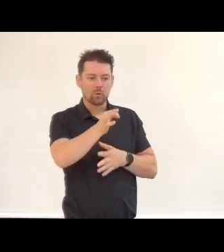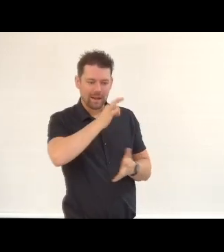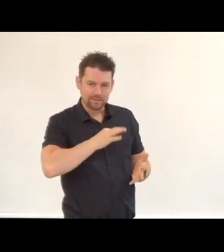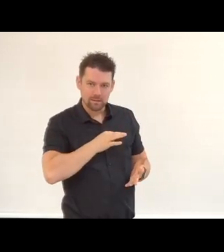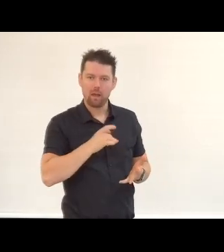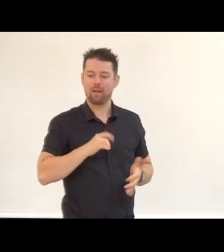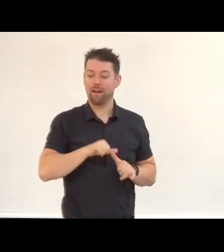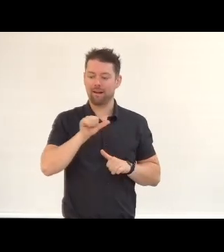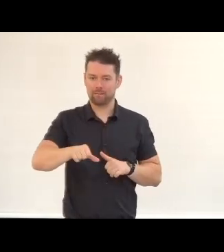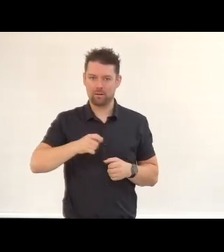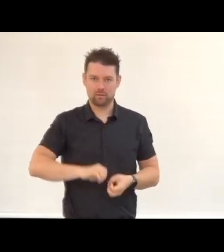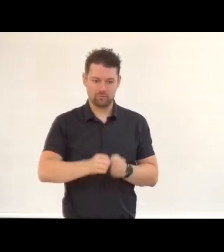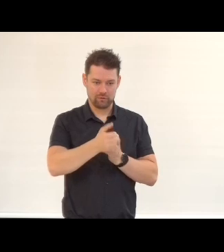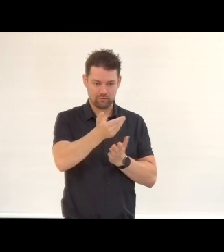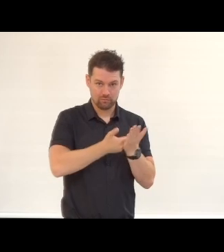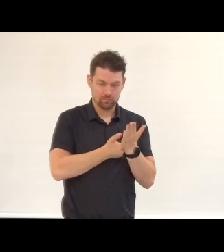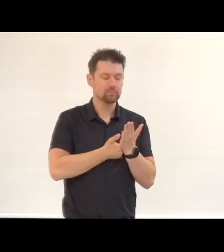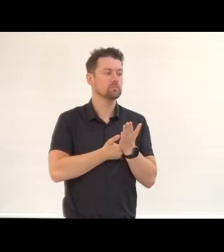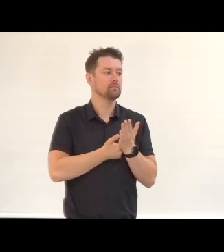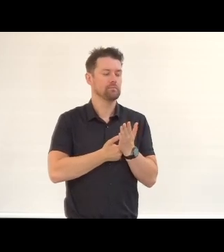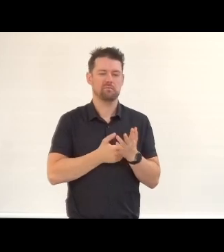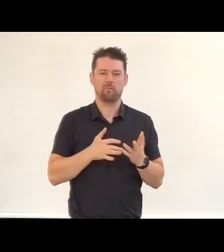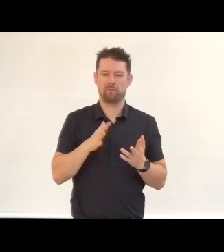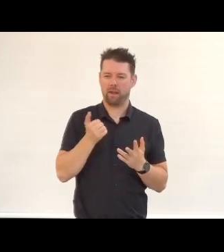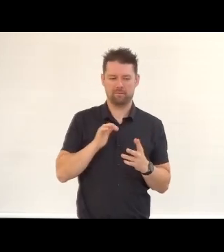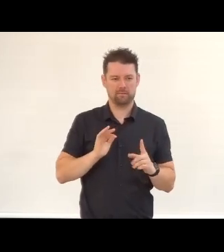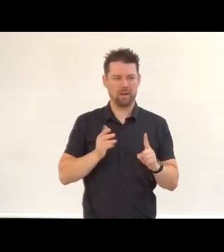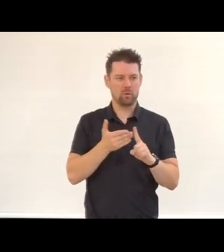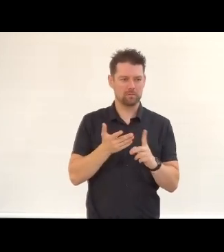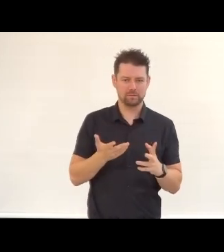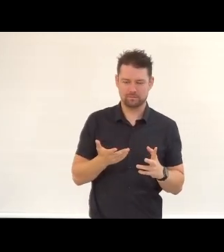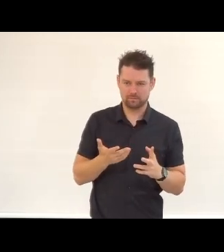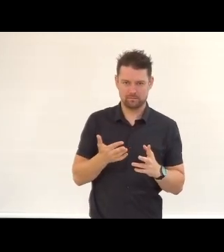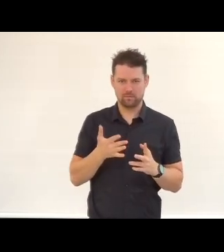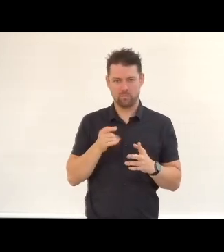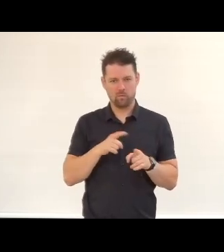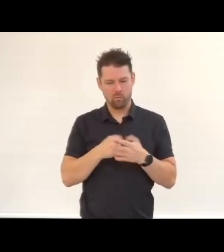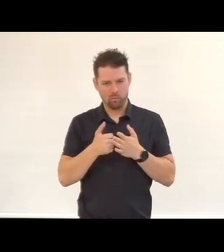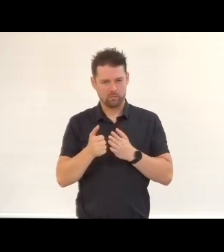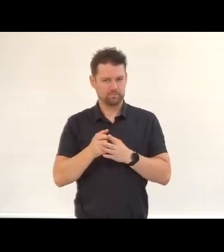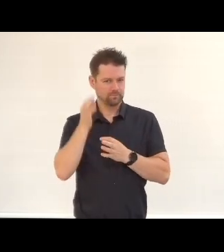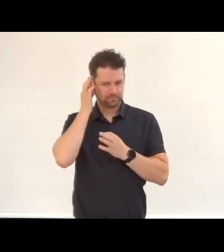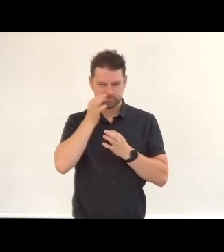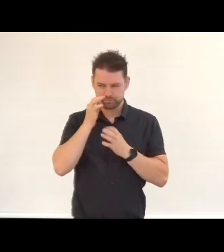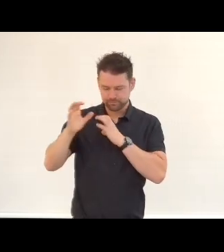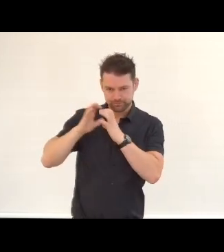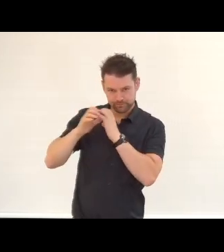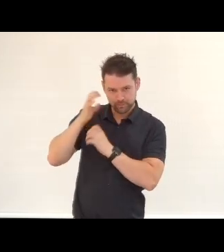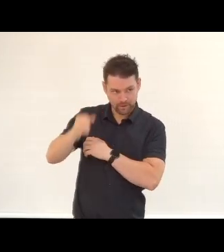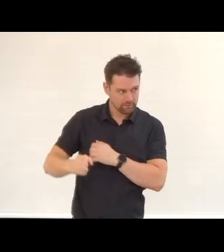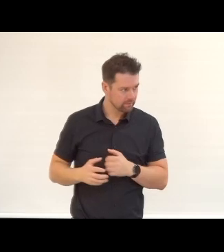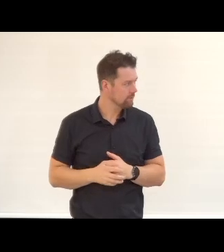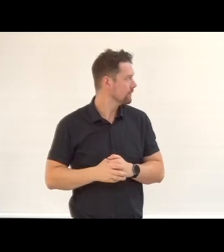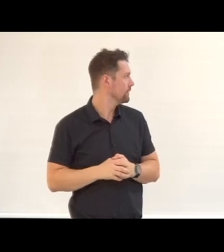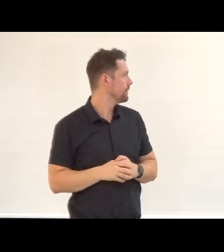afterwards. There was always HABCOM, so someone in the habitat who was in contact with the crew outside. So before going on an EVA, they had to